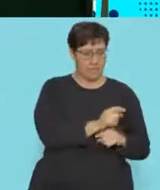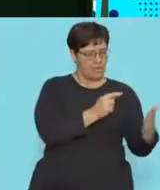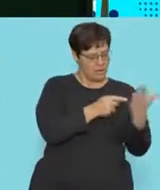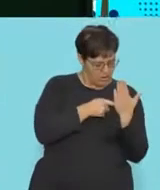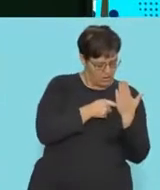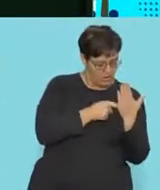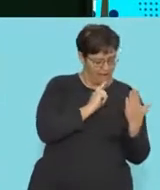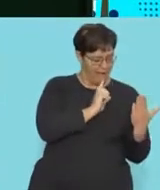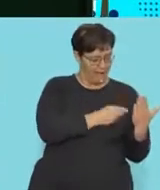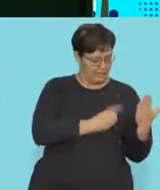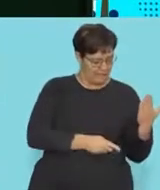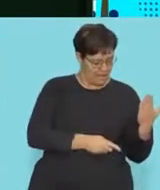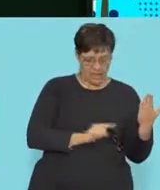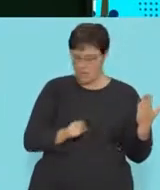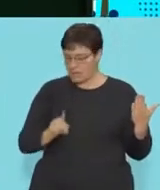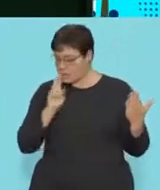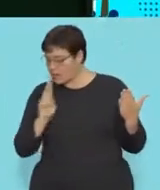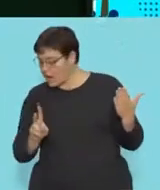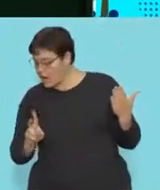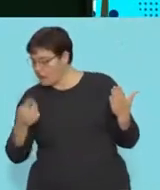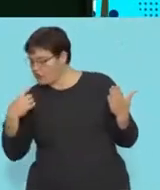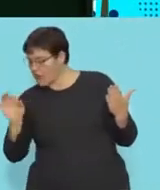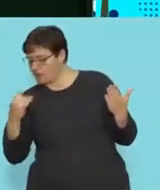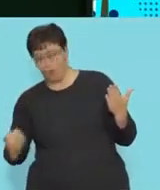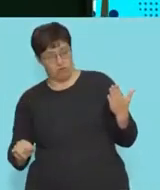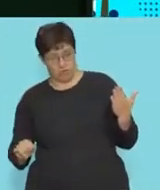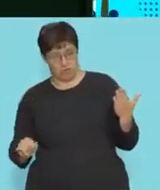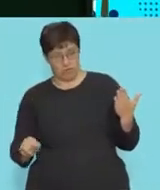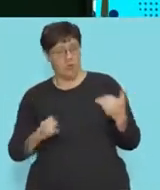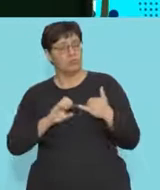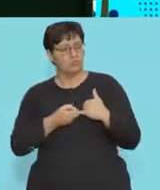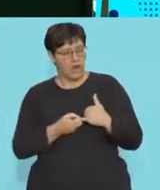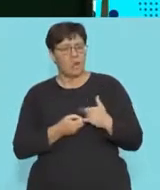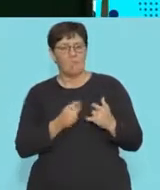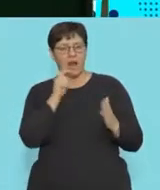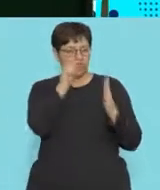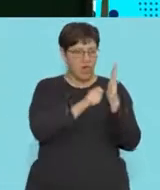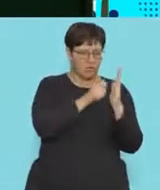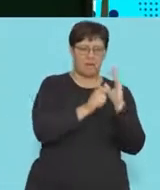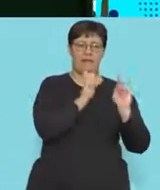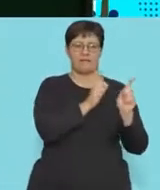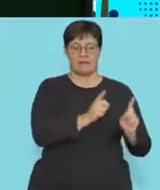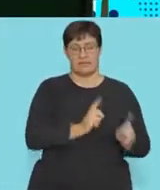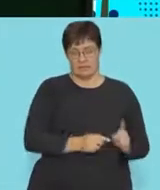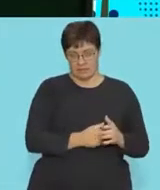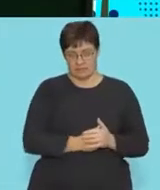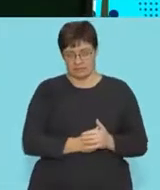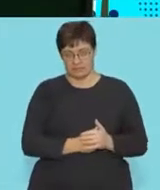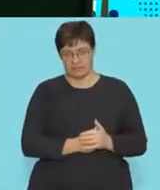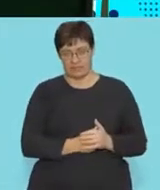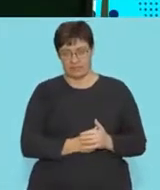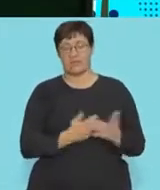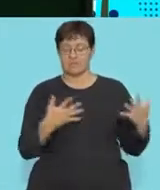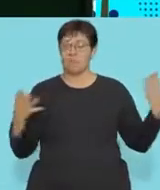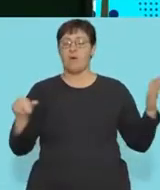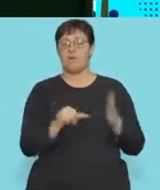at your question books or your textbooks for questions and trying to attempt them by literally writing down these answers. And that's the best